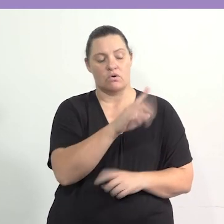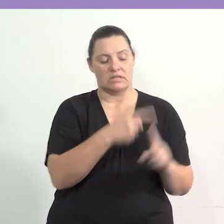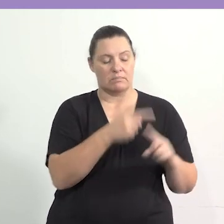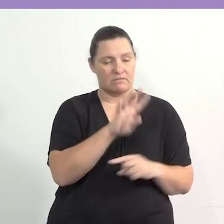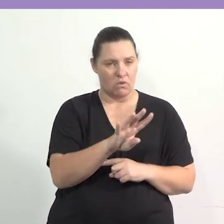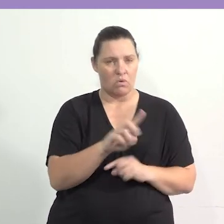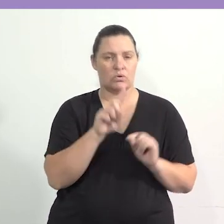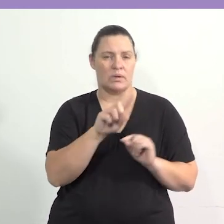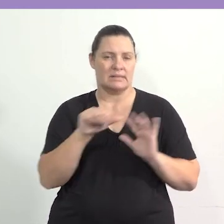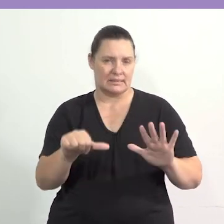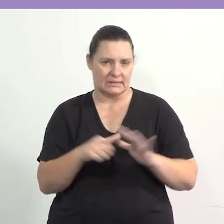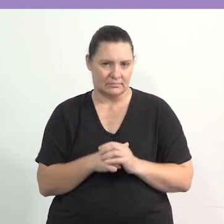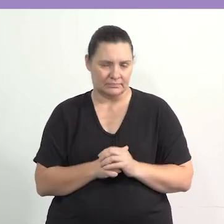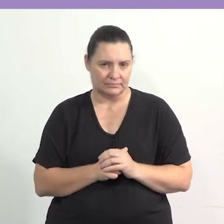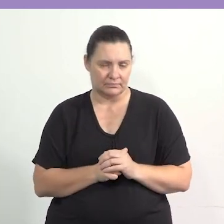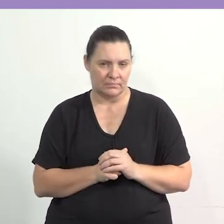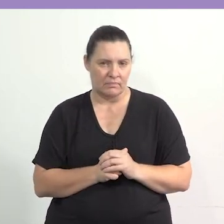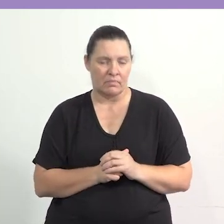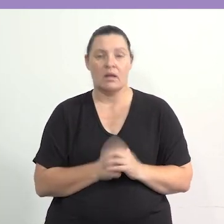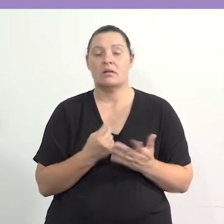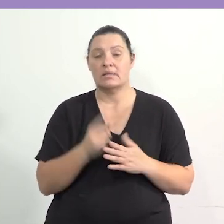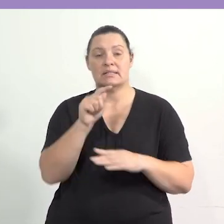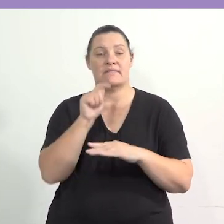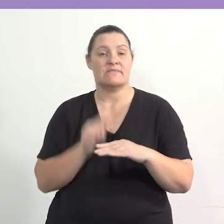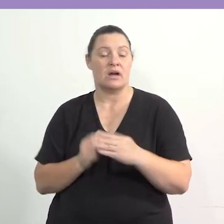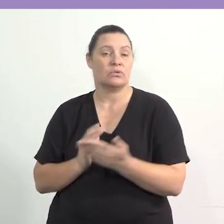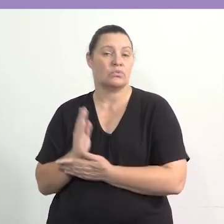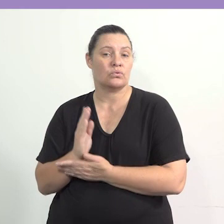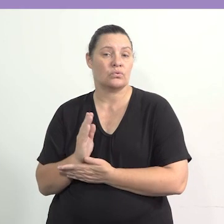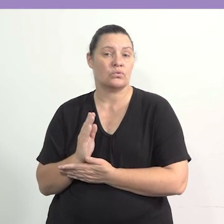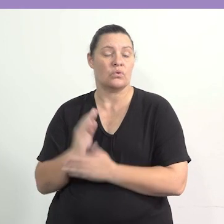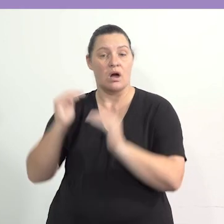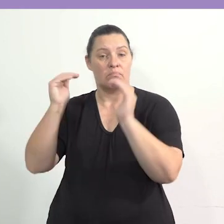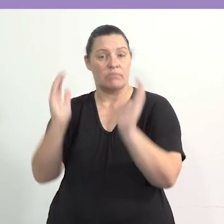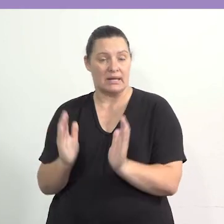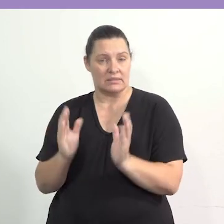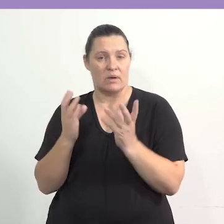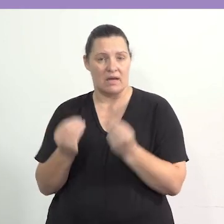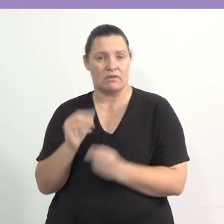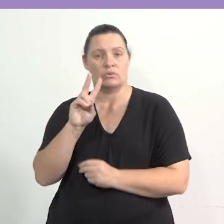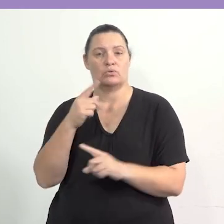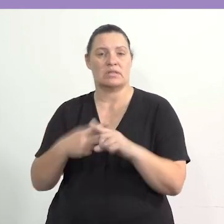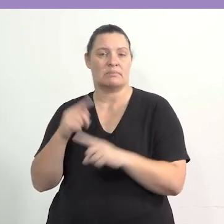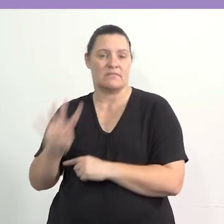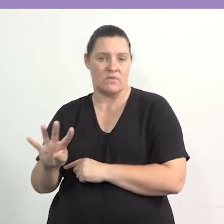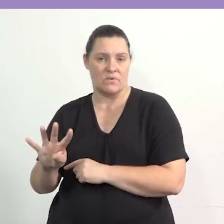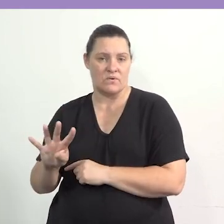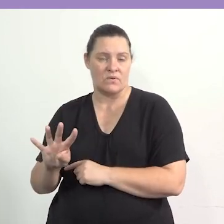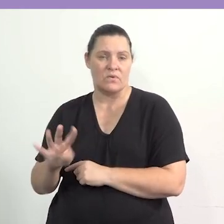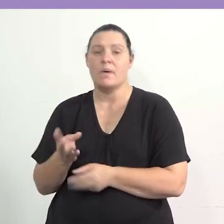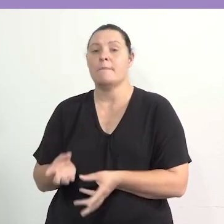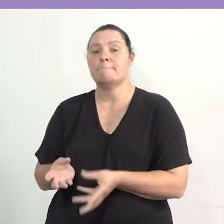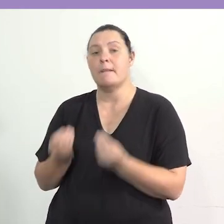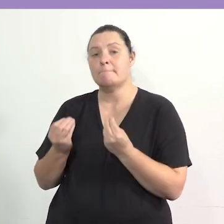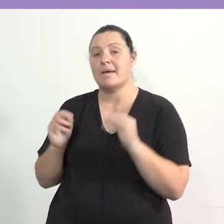is 16. We are going to divide that by, in the brackets we have 2 times 4. That is going to